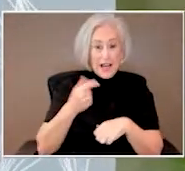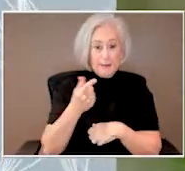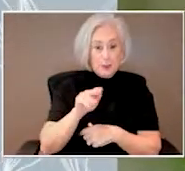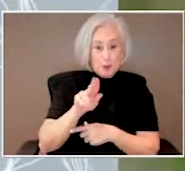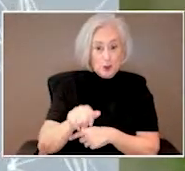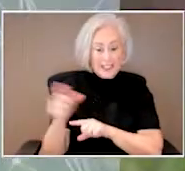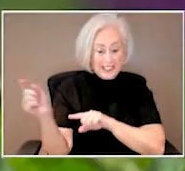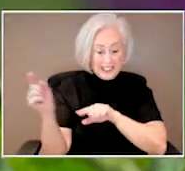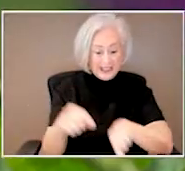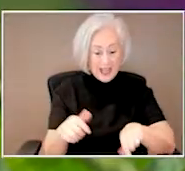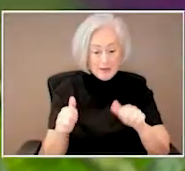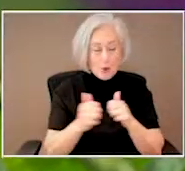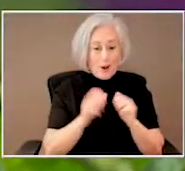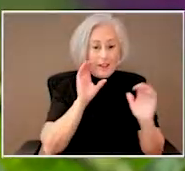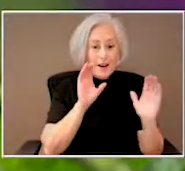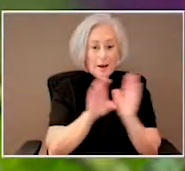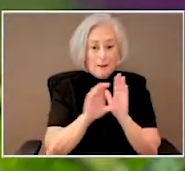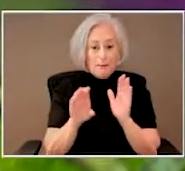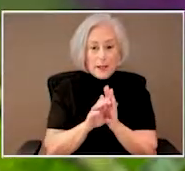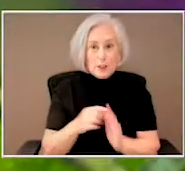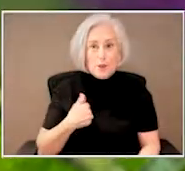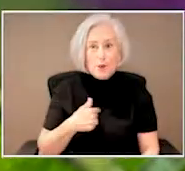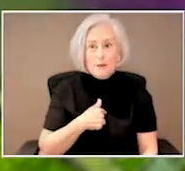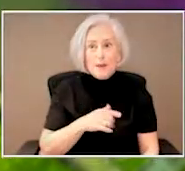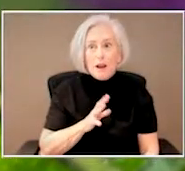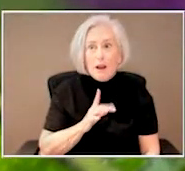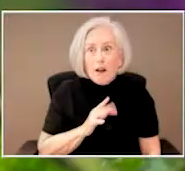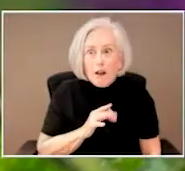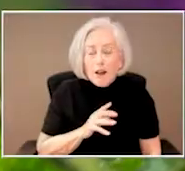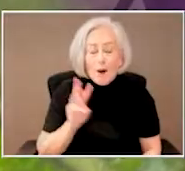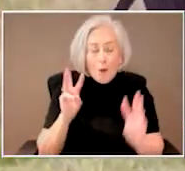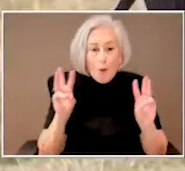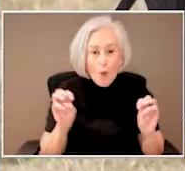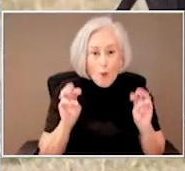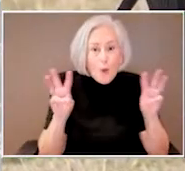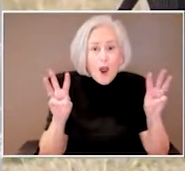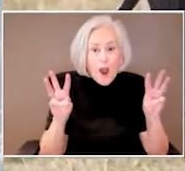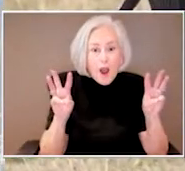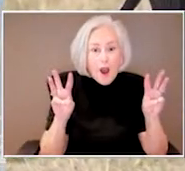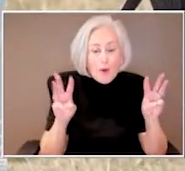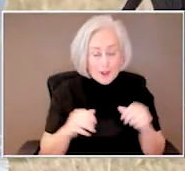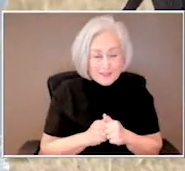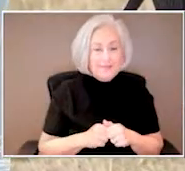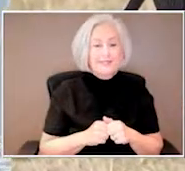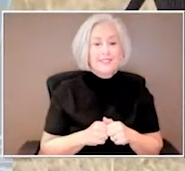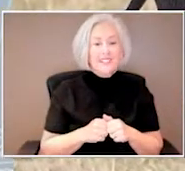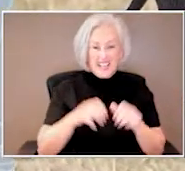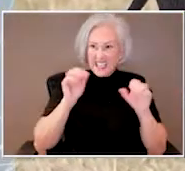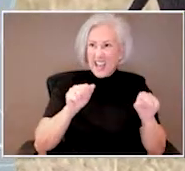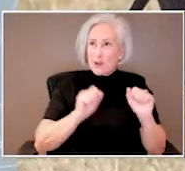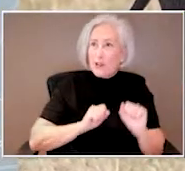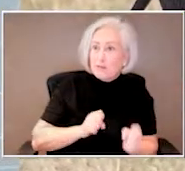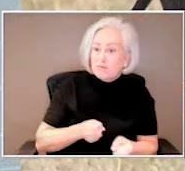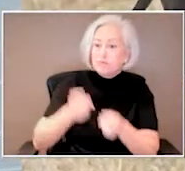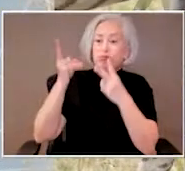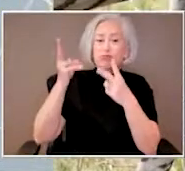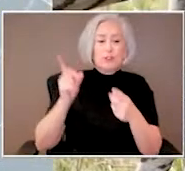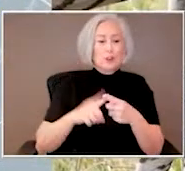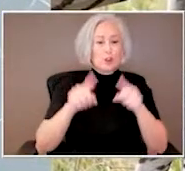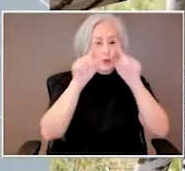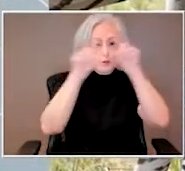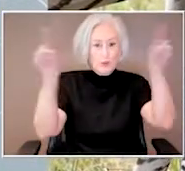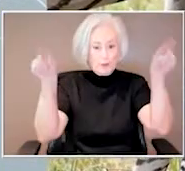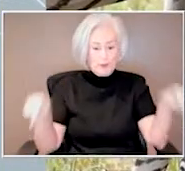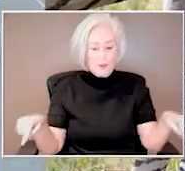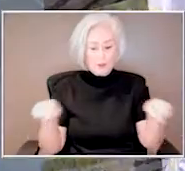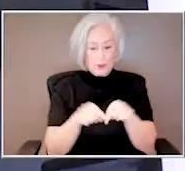if it was you or me or Doc said, you know, let's see if can't we run them on the 2 screens we have. And so we got